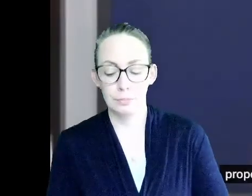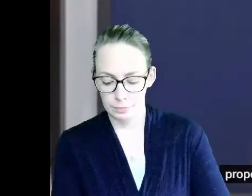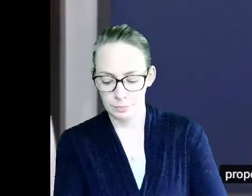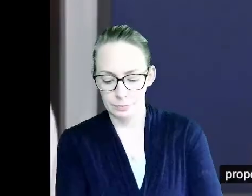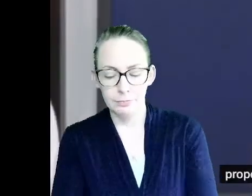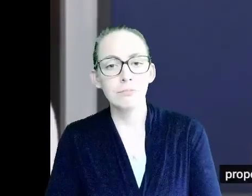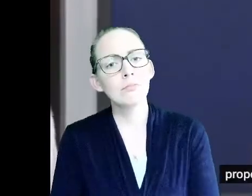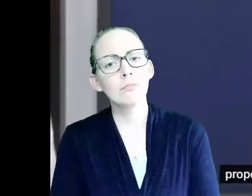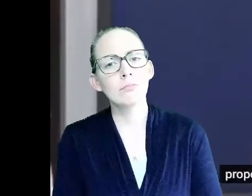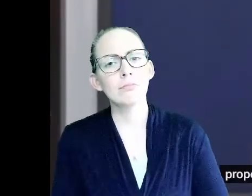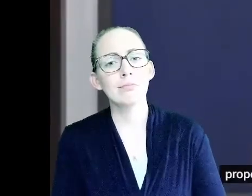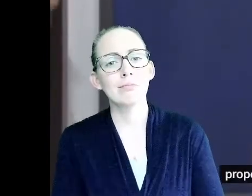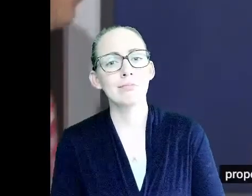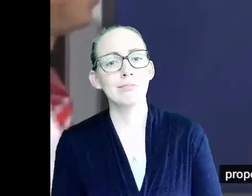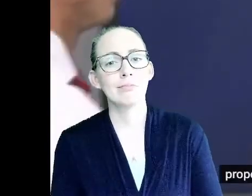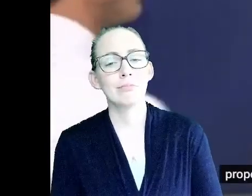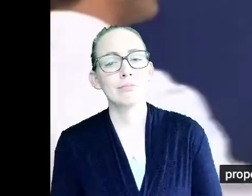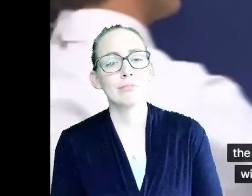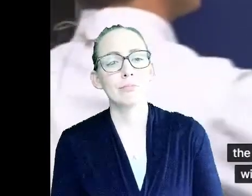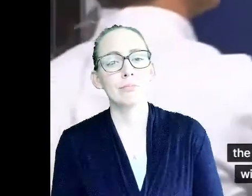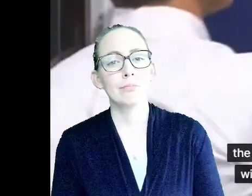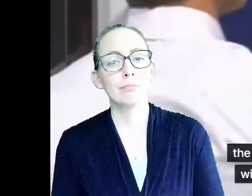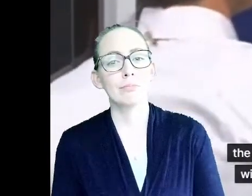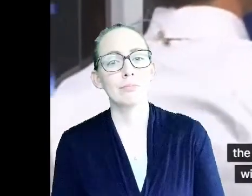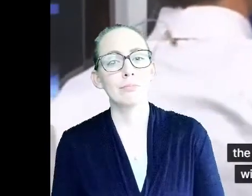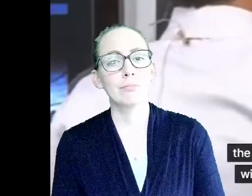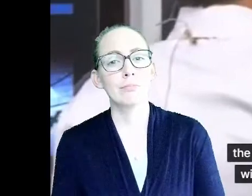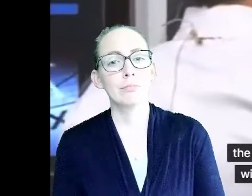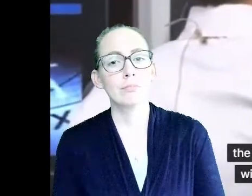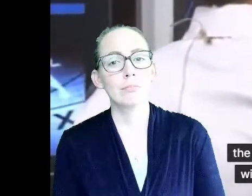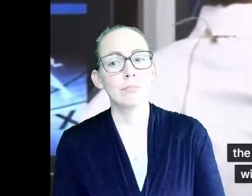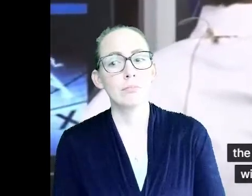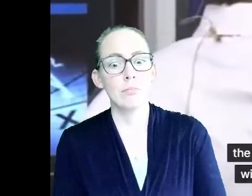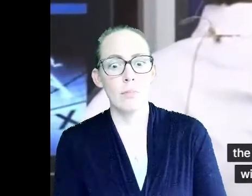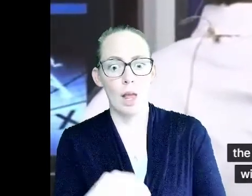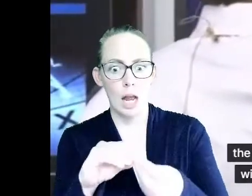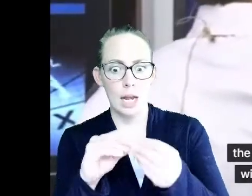But what happens when one of the numbers